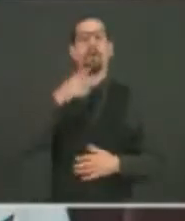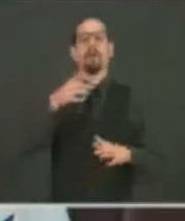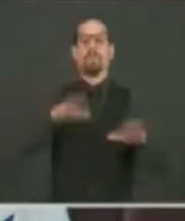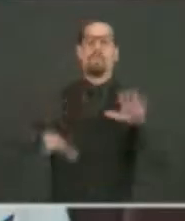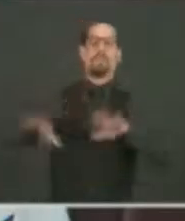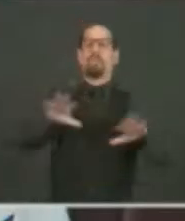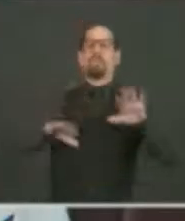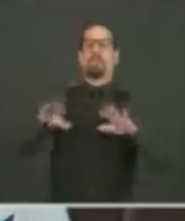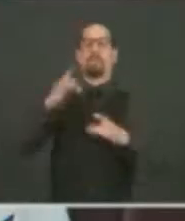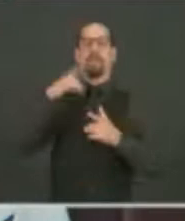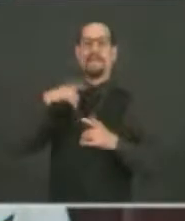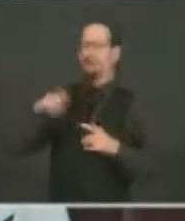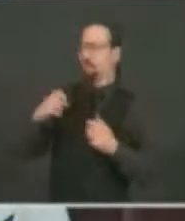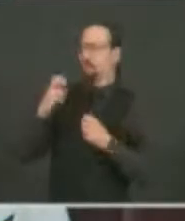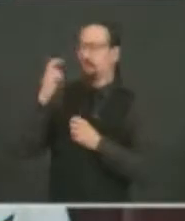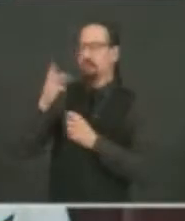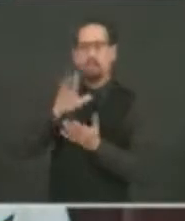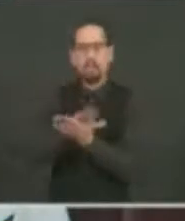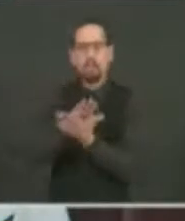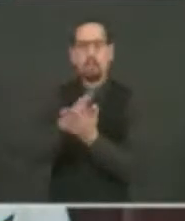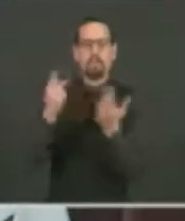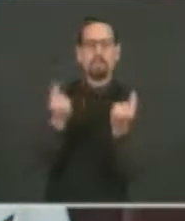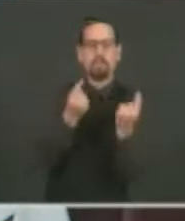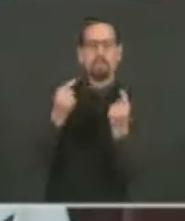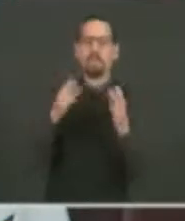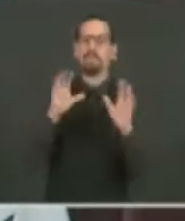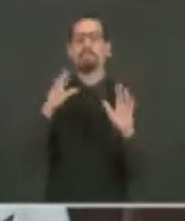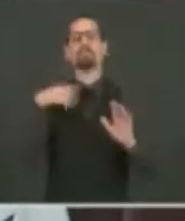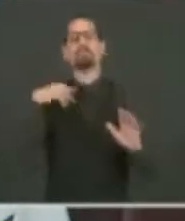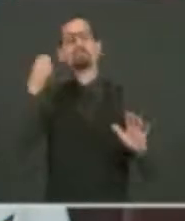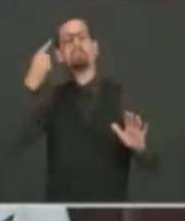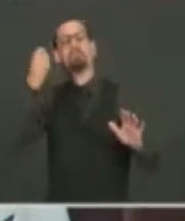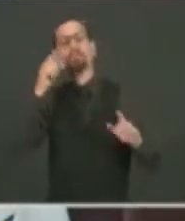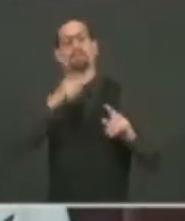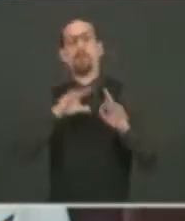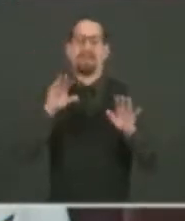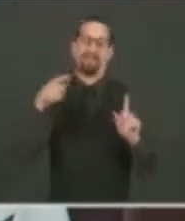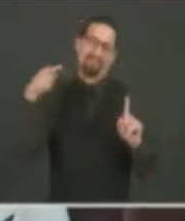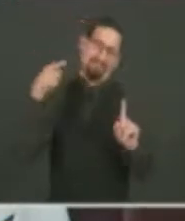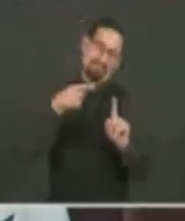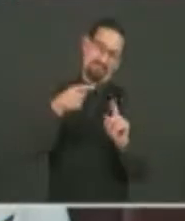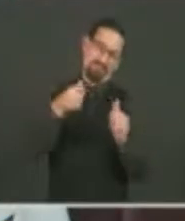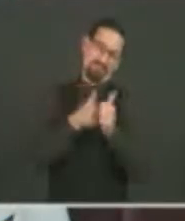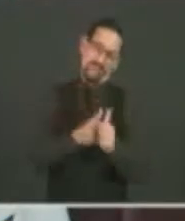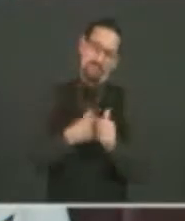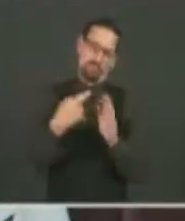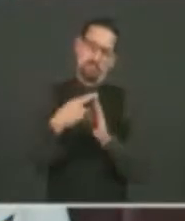just try to follow the rules so we can keep everybody safe.